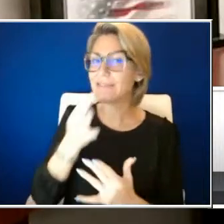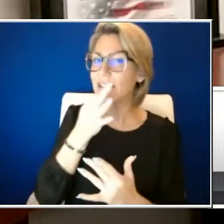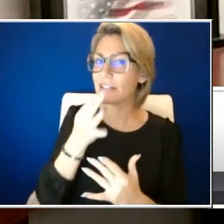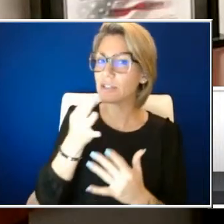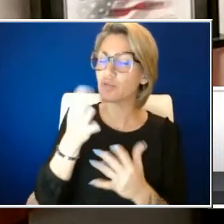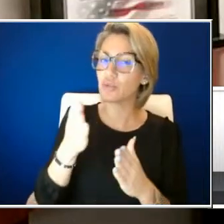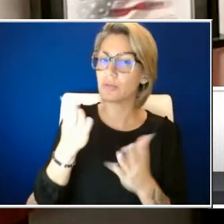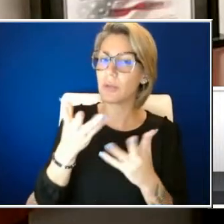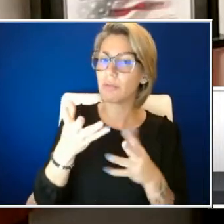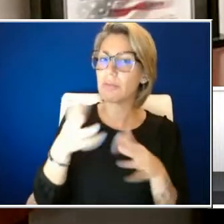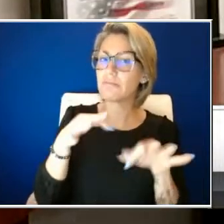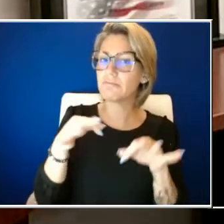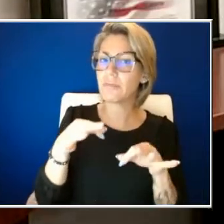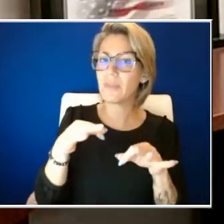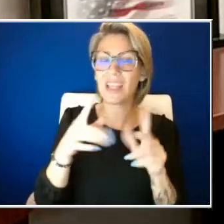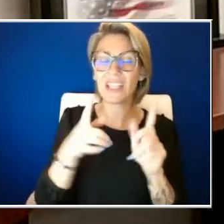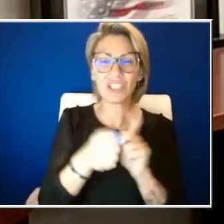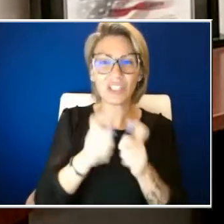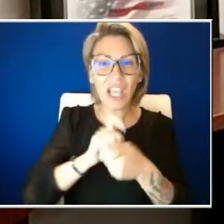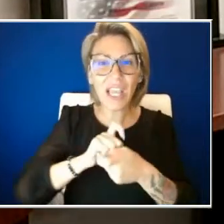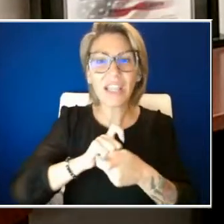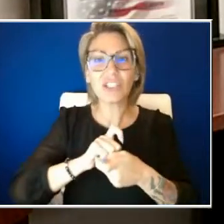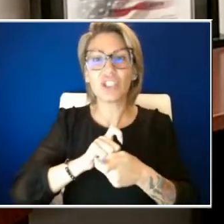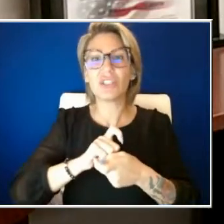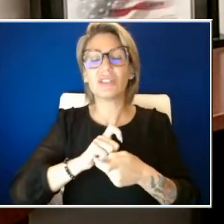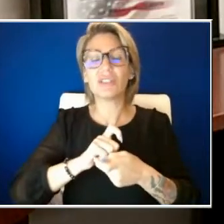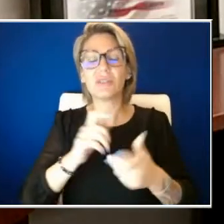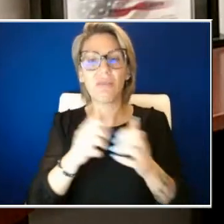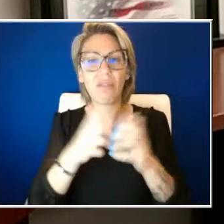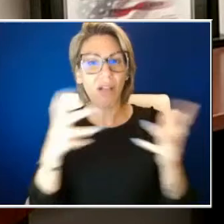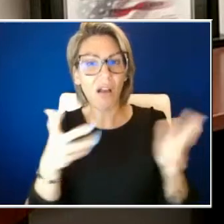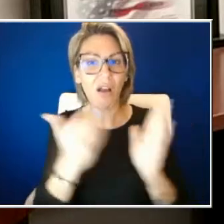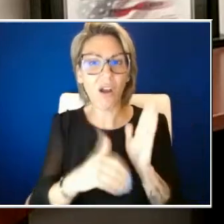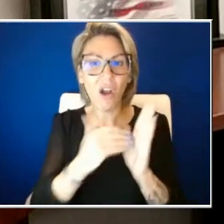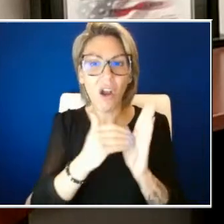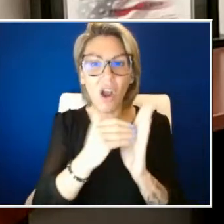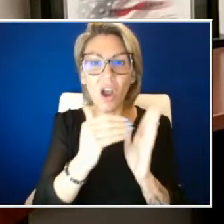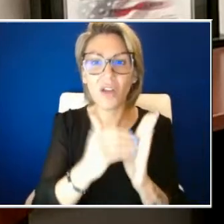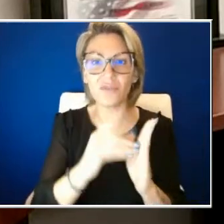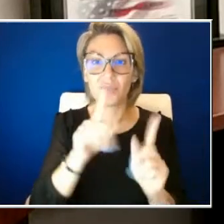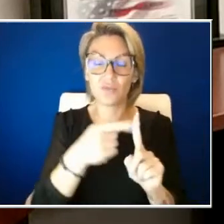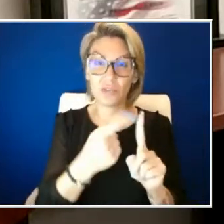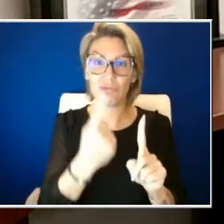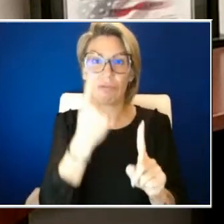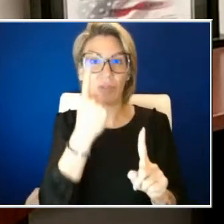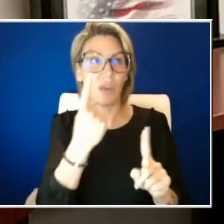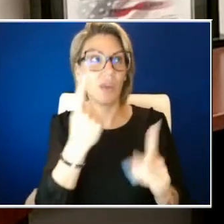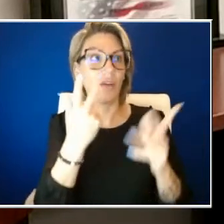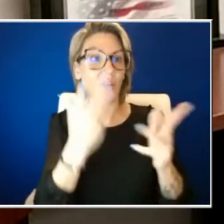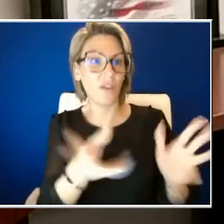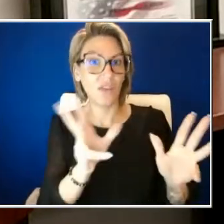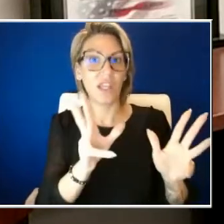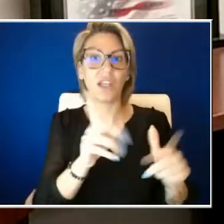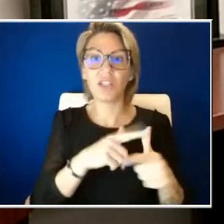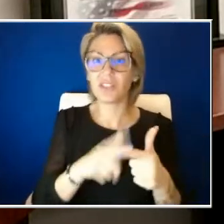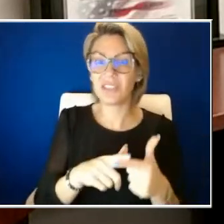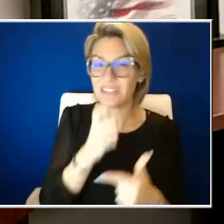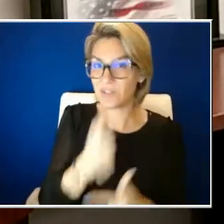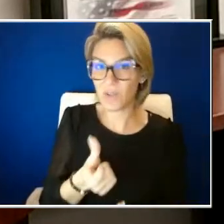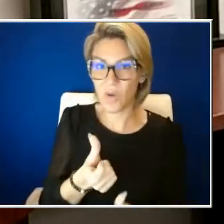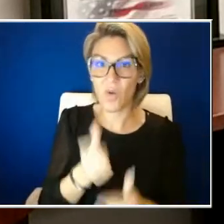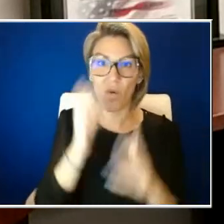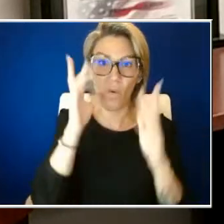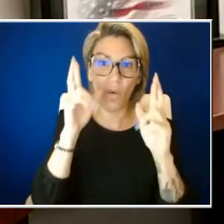it mutates a lot, changes a lot, and when we think we've got it beat, we don't. And that's just the way it is. Hopefully the